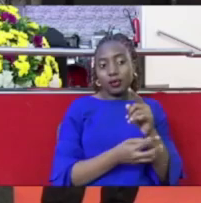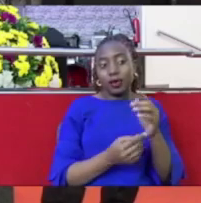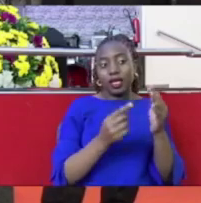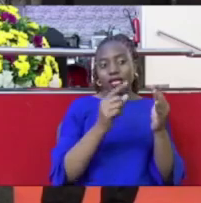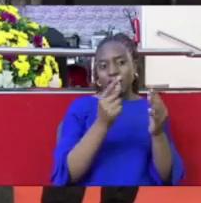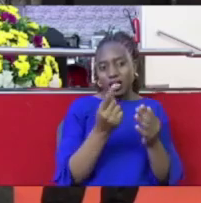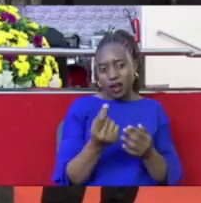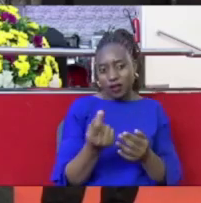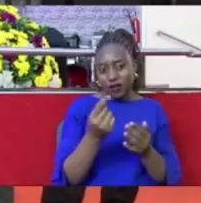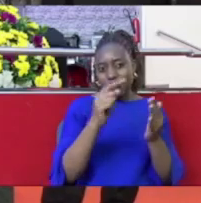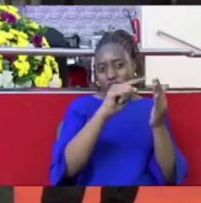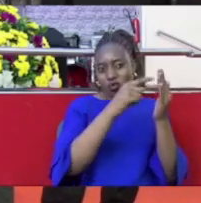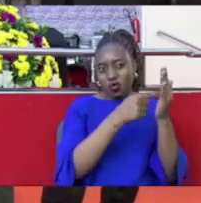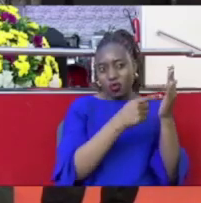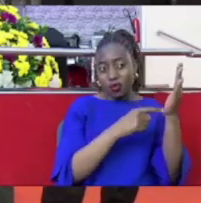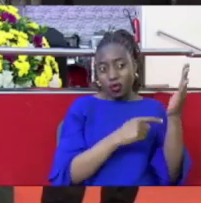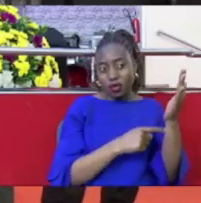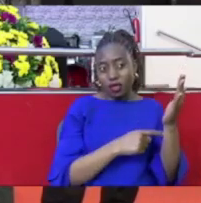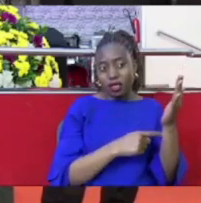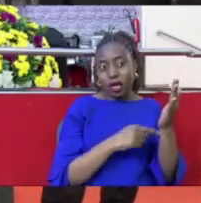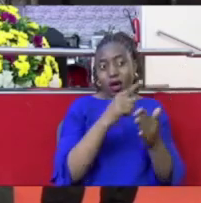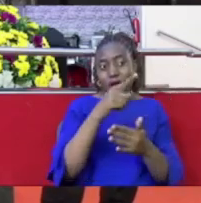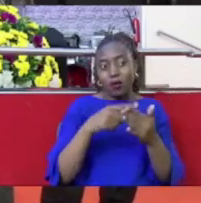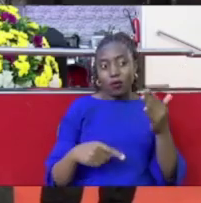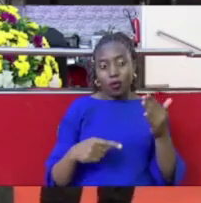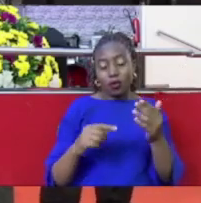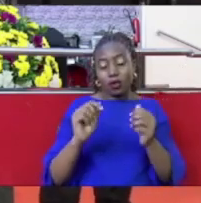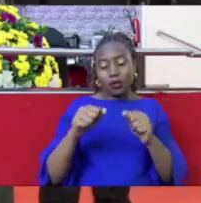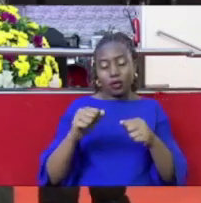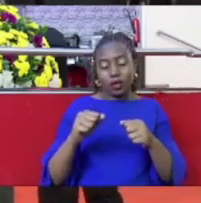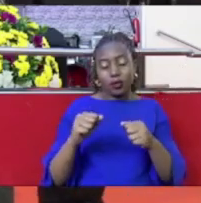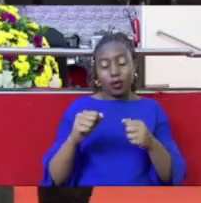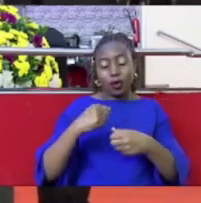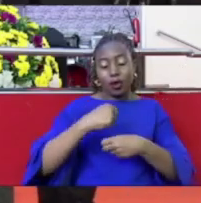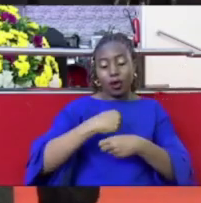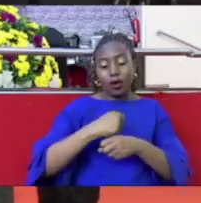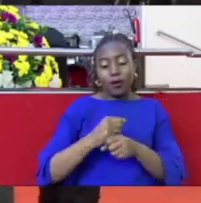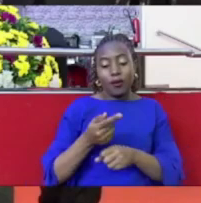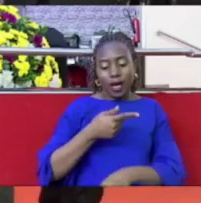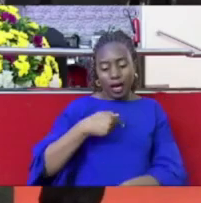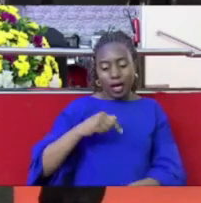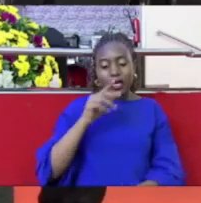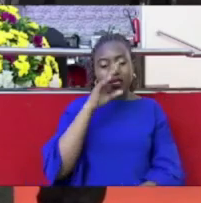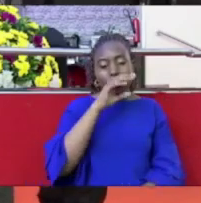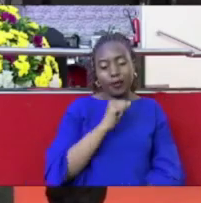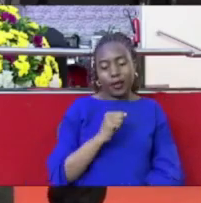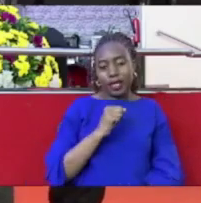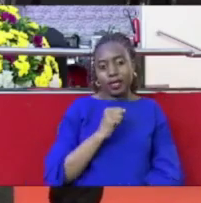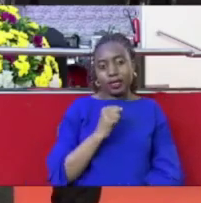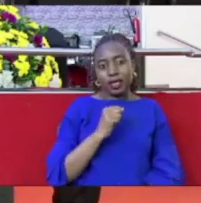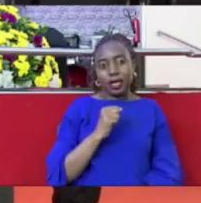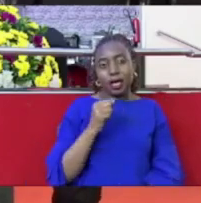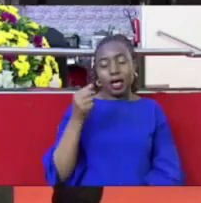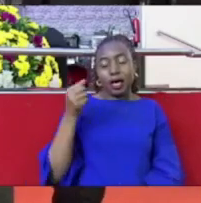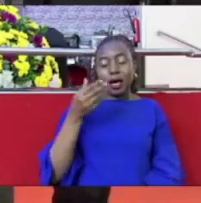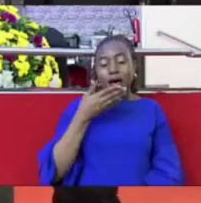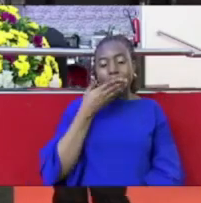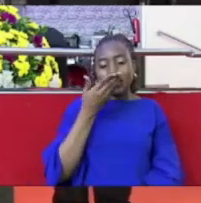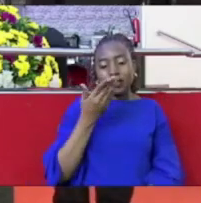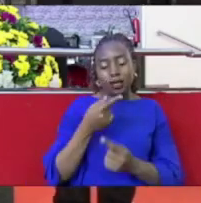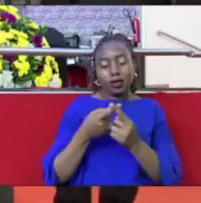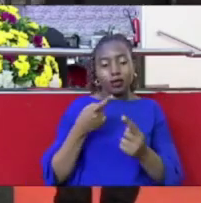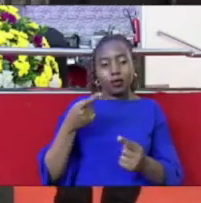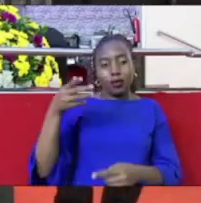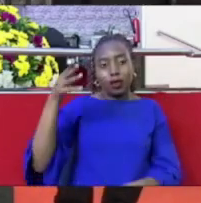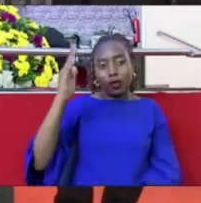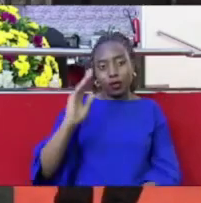or of some things that causes us to miss answers from God. But how